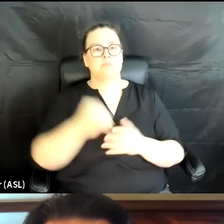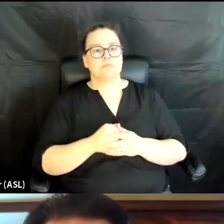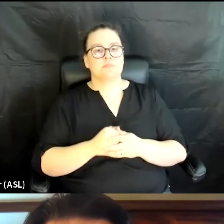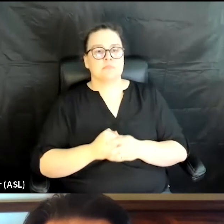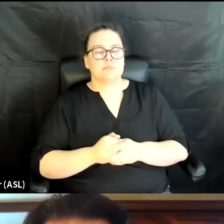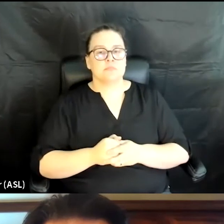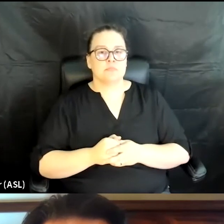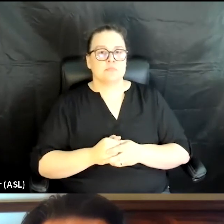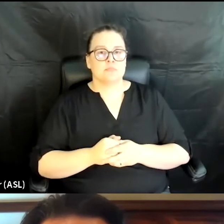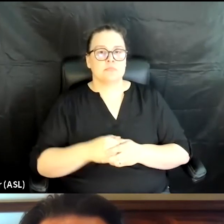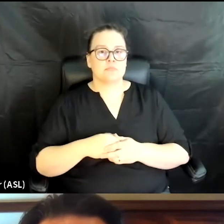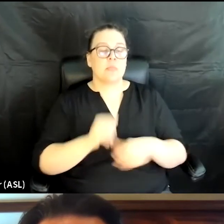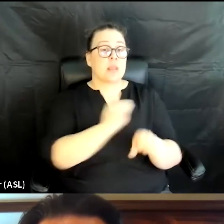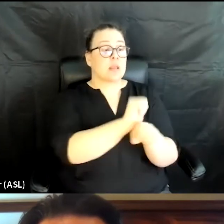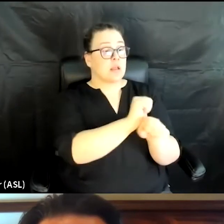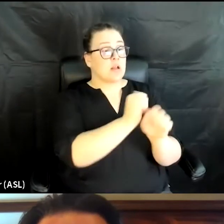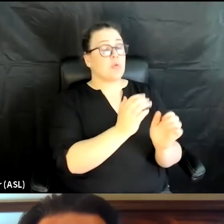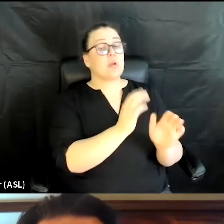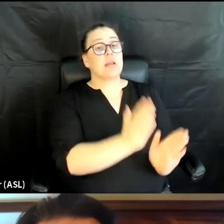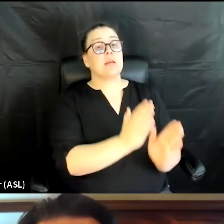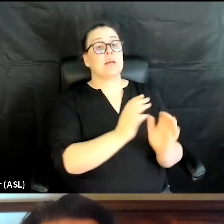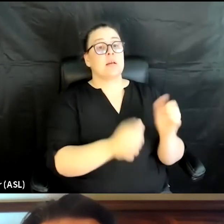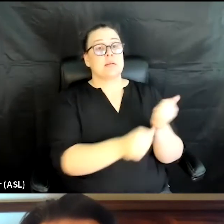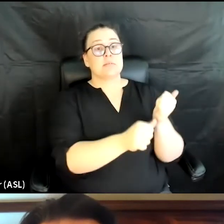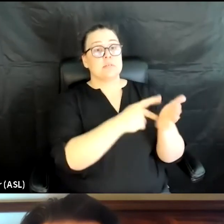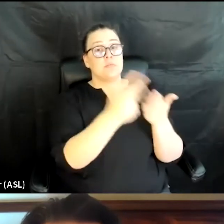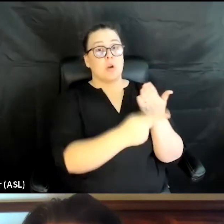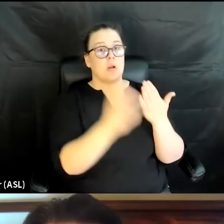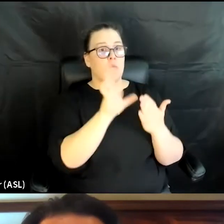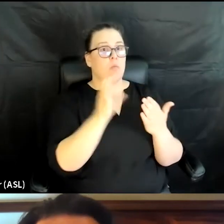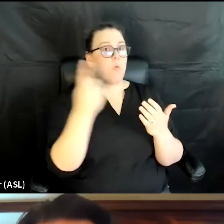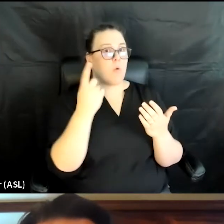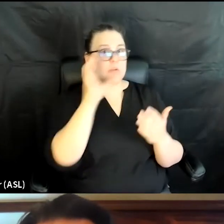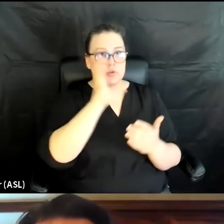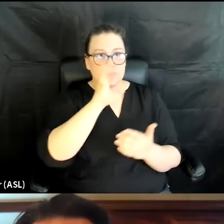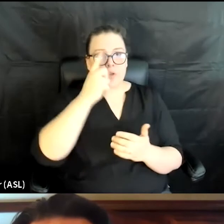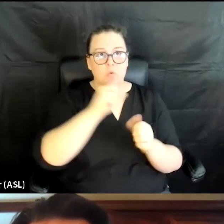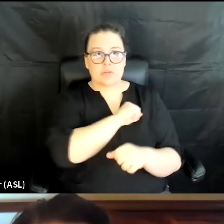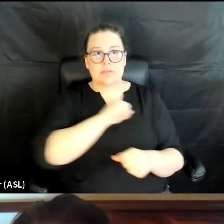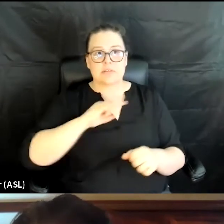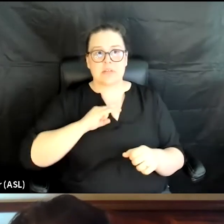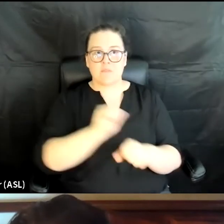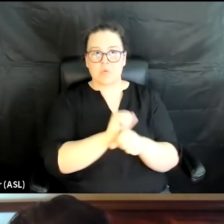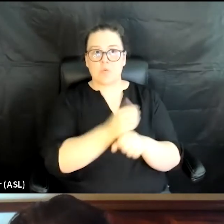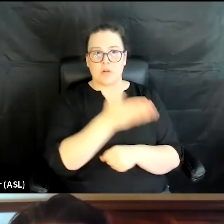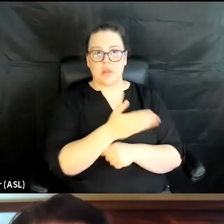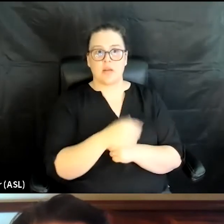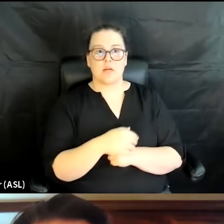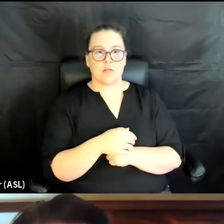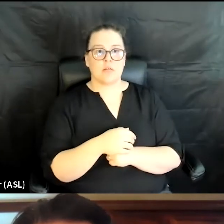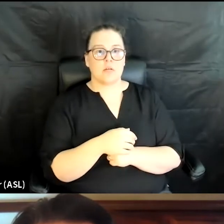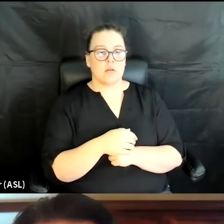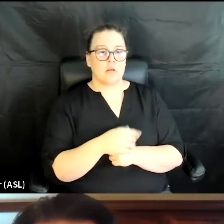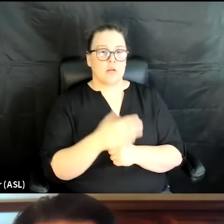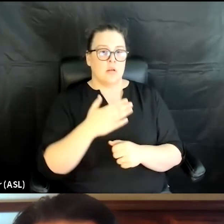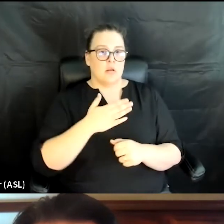the employee assistance programs too, I know are always looking for staff to work there. I have a friend who works for a federal agency,